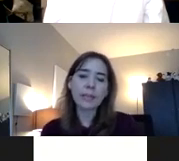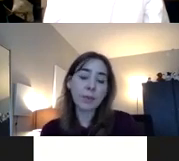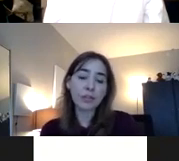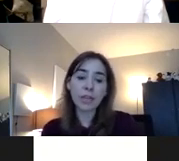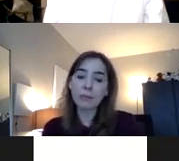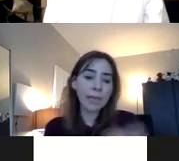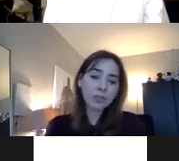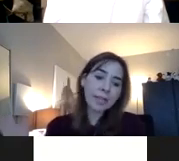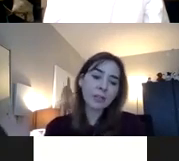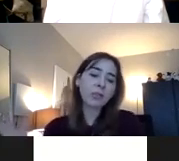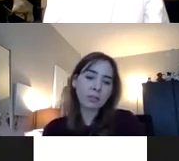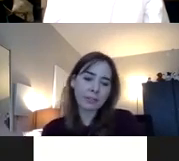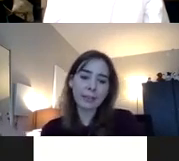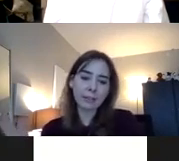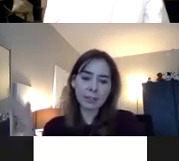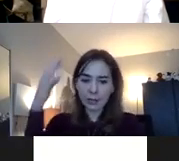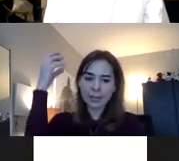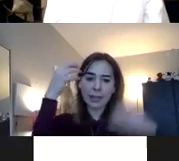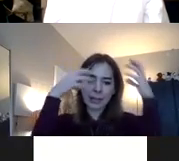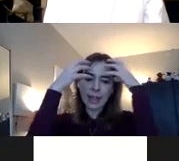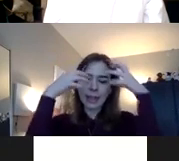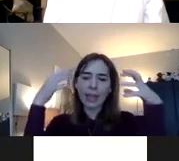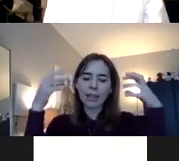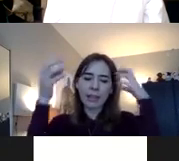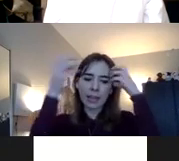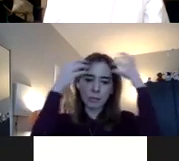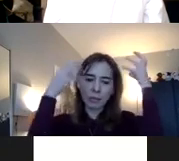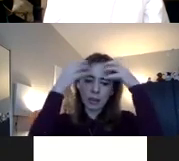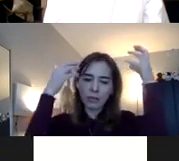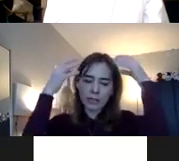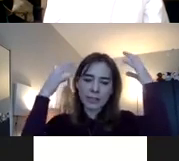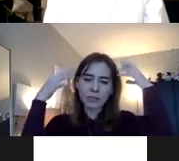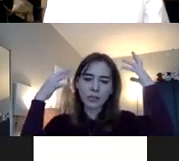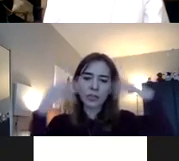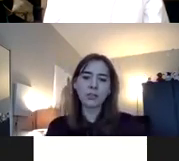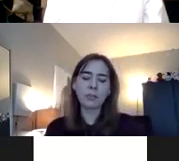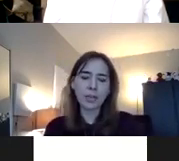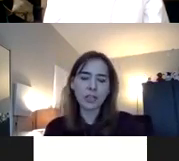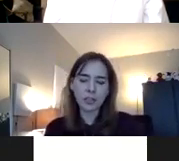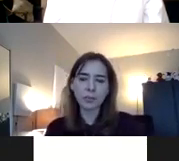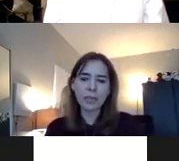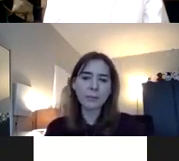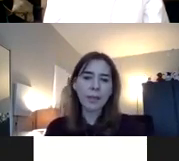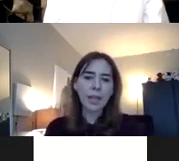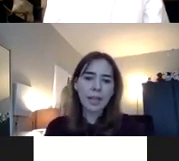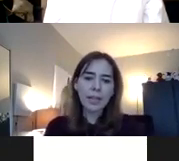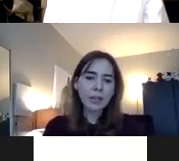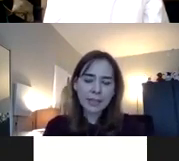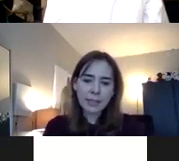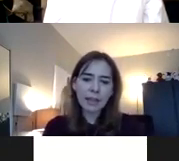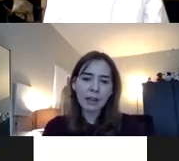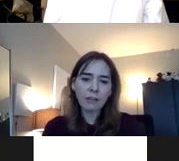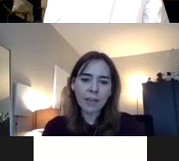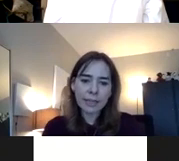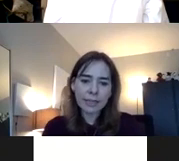is PSG. And PSG is the gold standard. So it's that thing that you put all of these sensors on the patient's body. And as you can